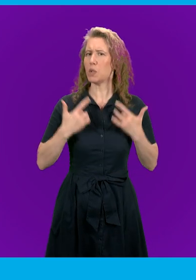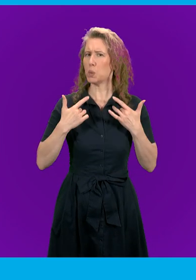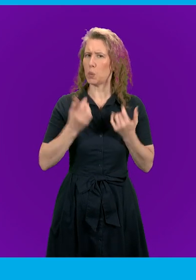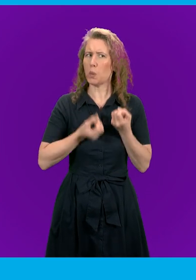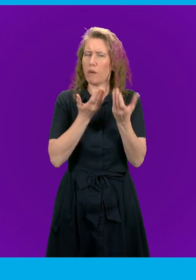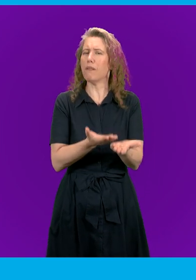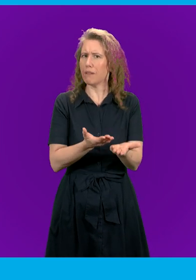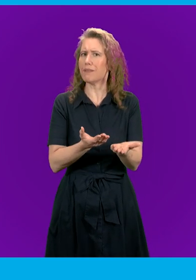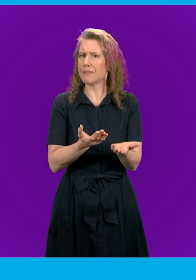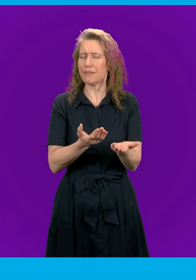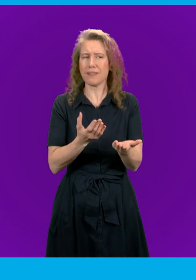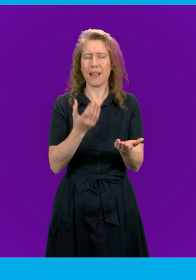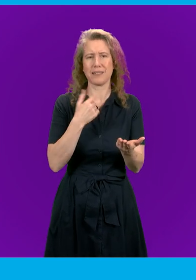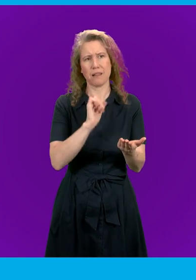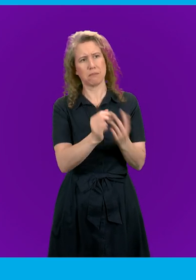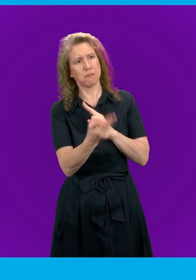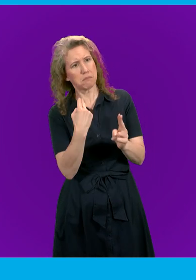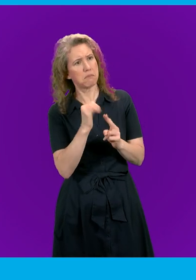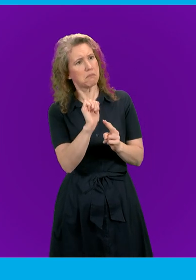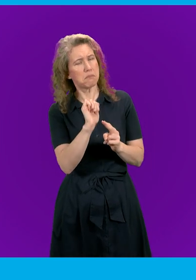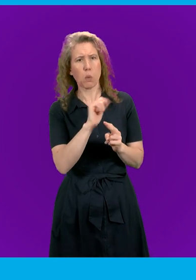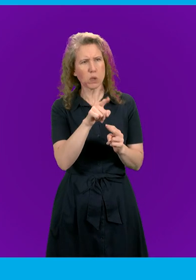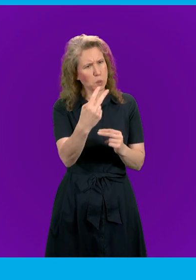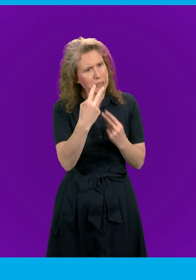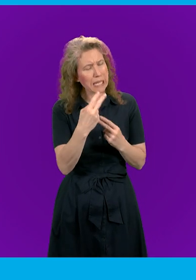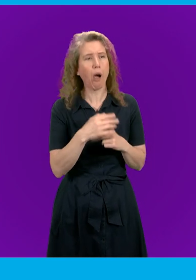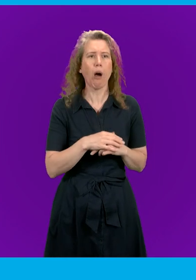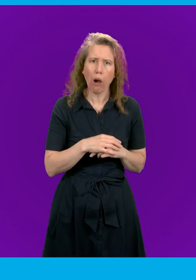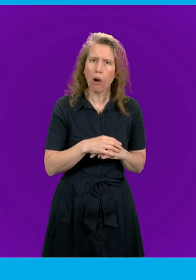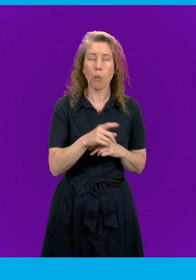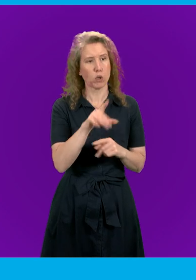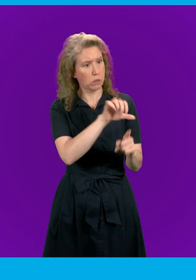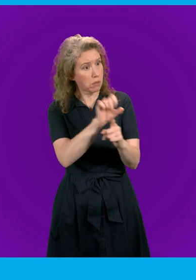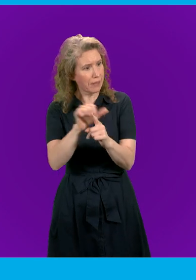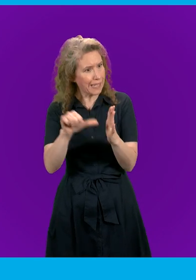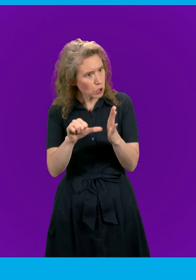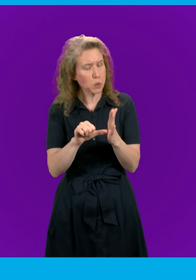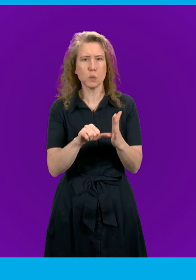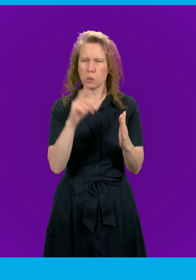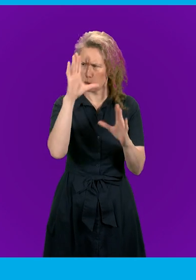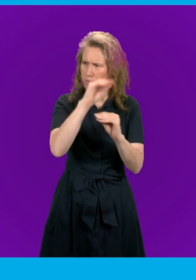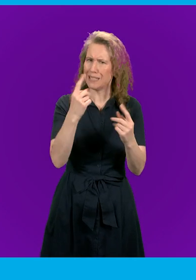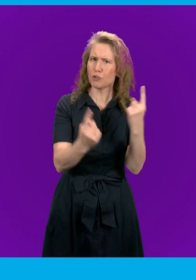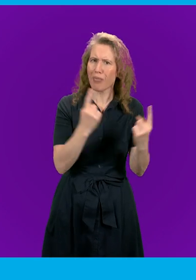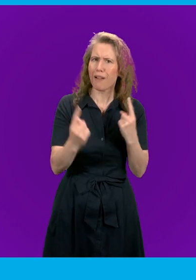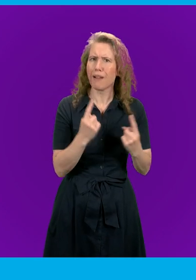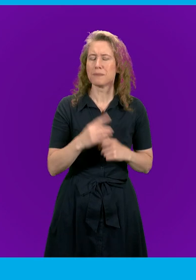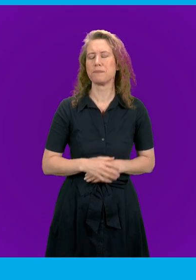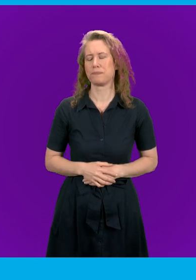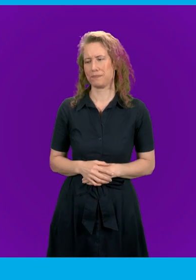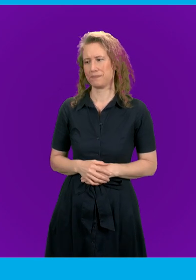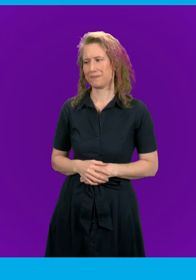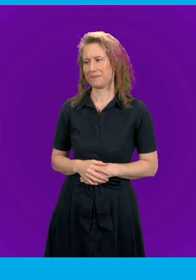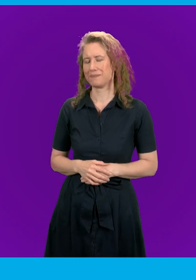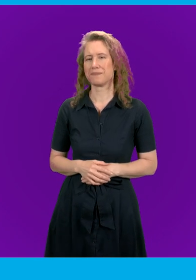and hear what they're seeing are issues. Yeah, I think